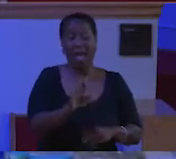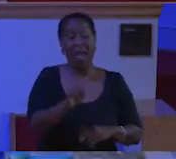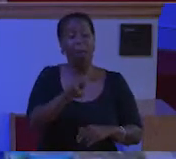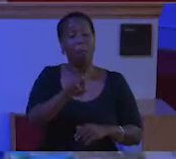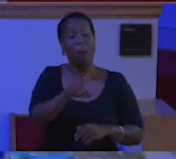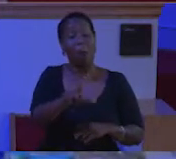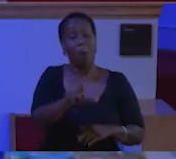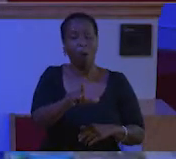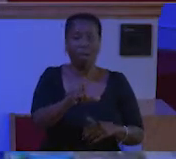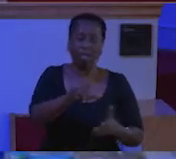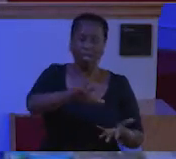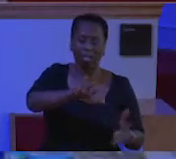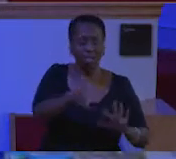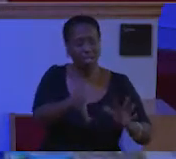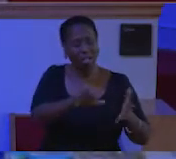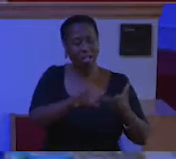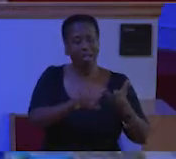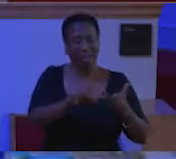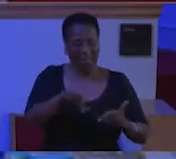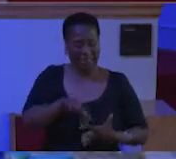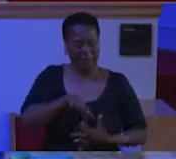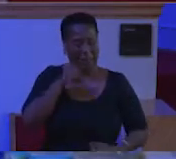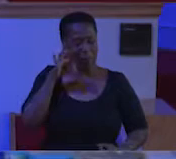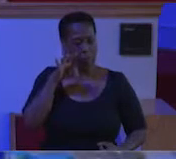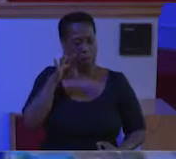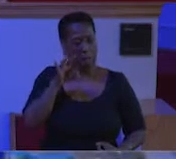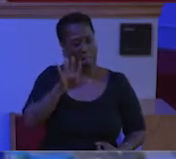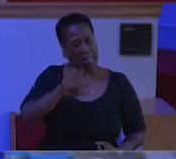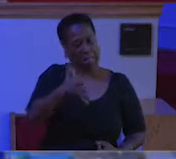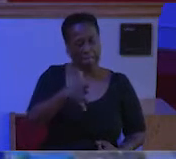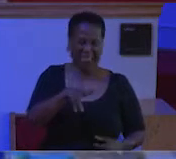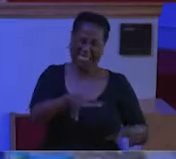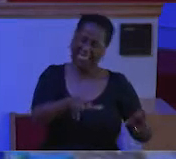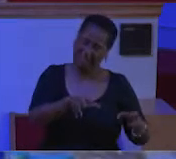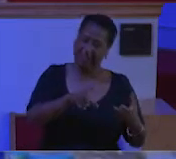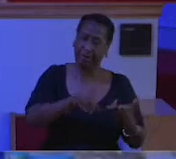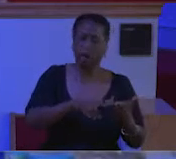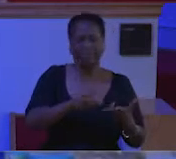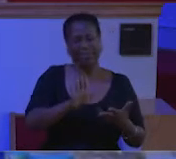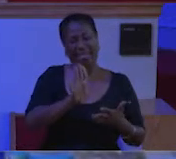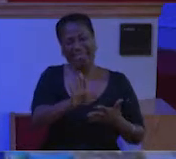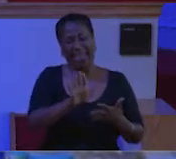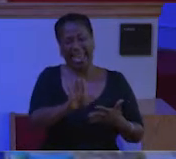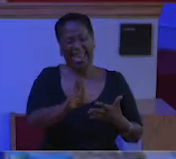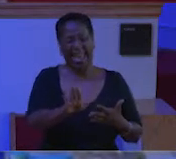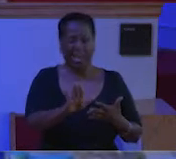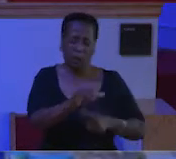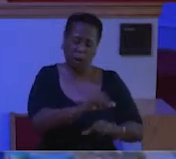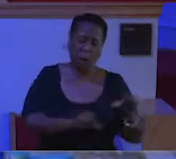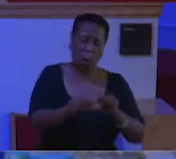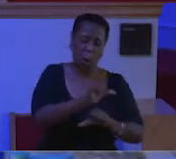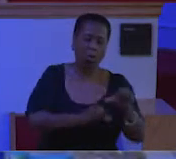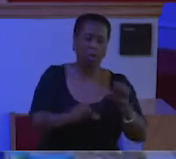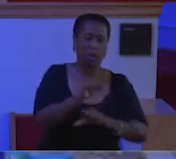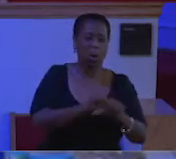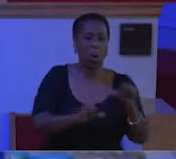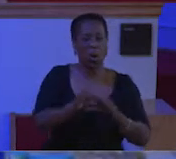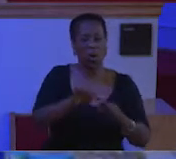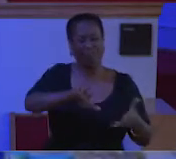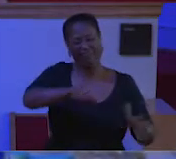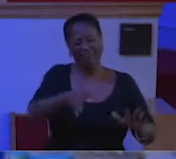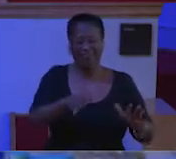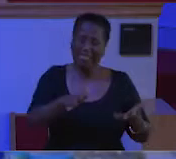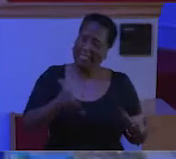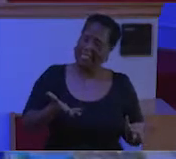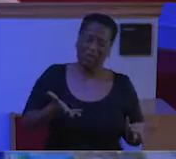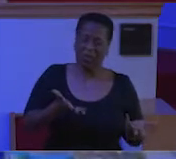was chilly. Their spiritual outlook was selfish. Their social orientation was